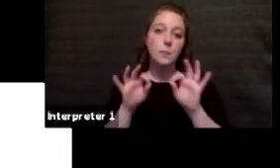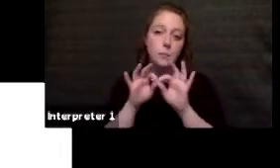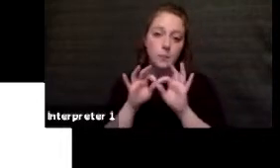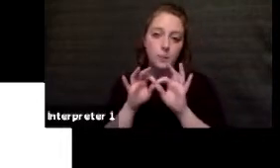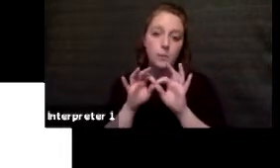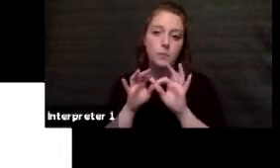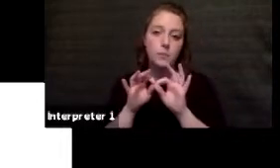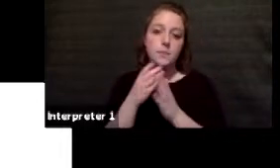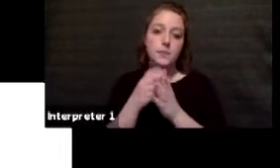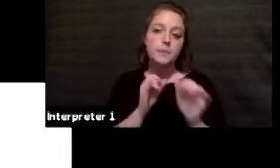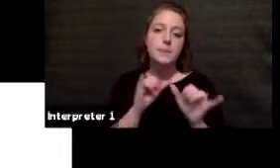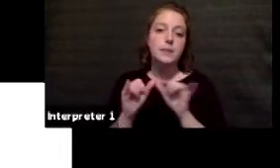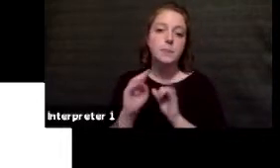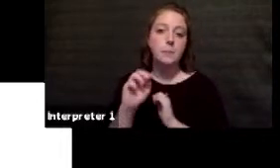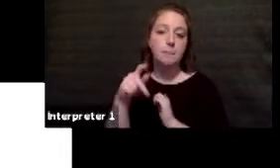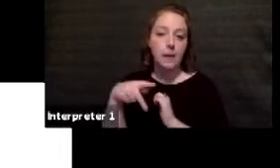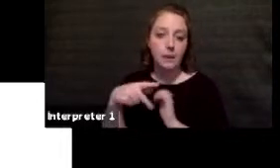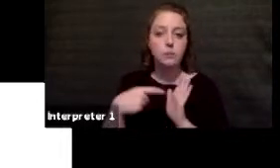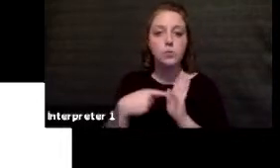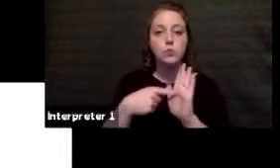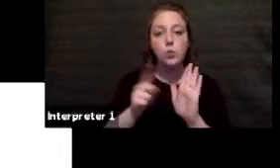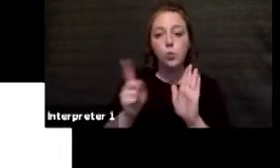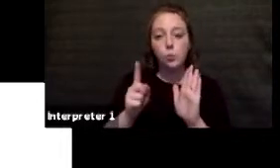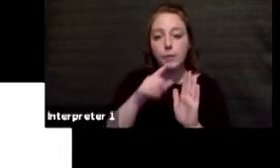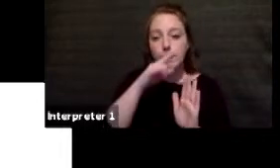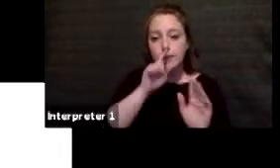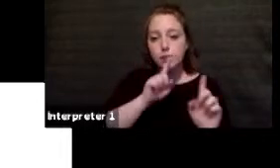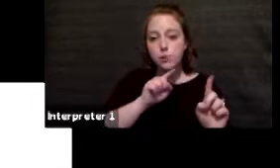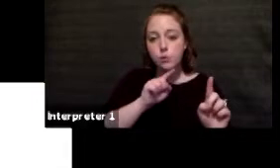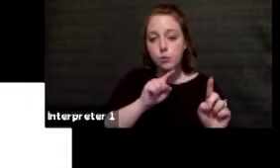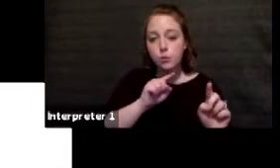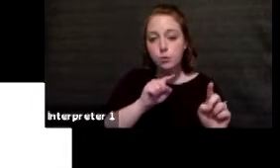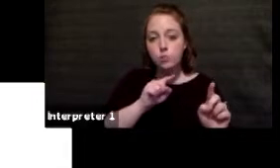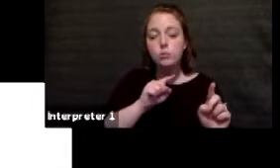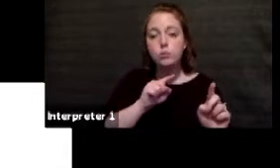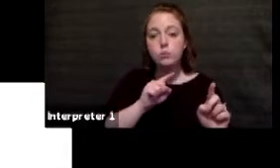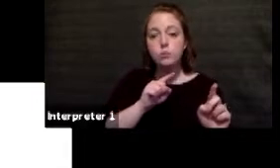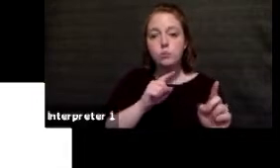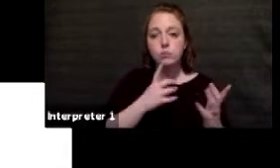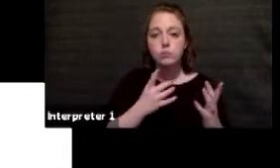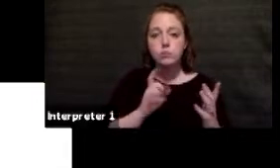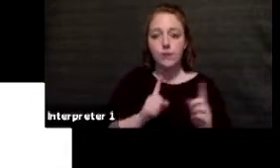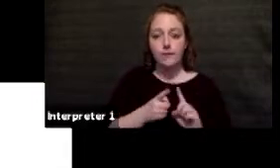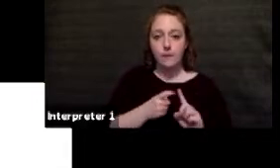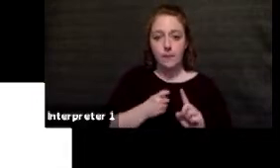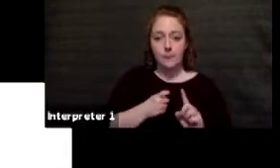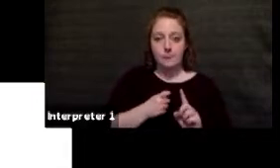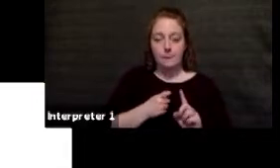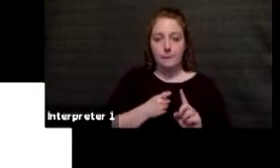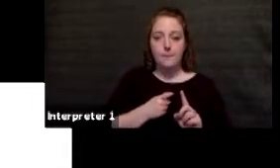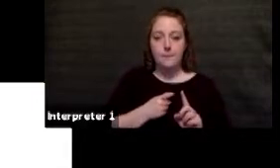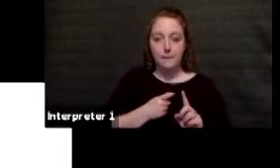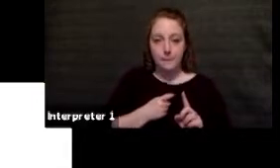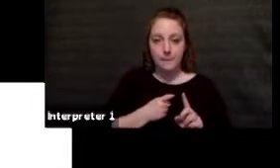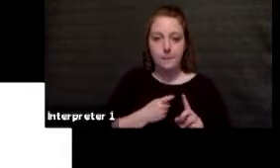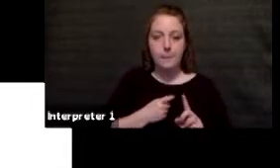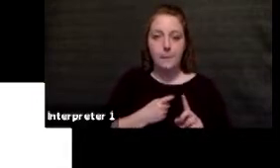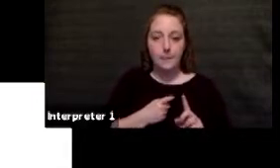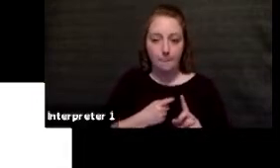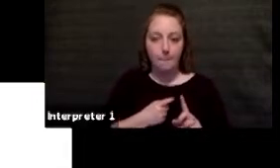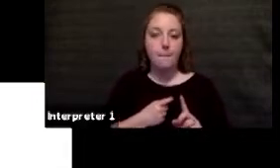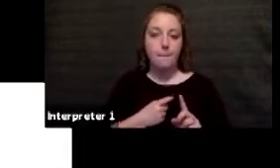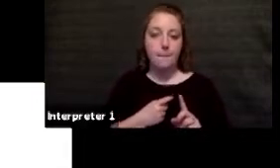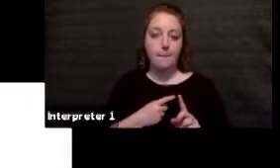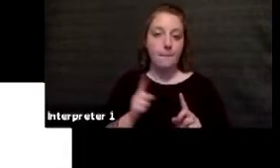maps to show where the kids are attending Alta Vista from and where, um, where the